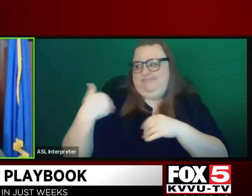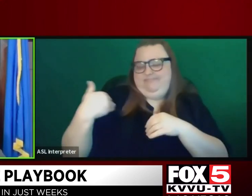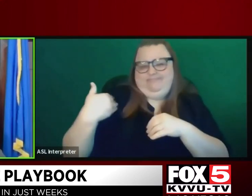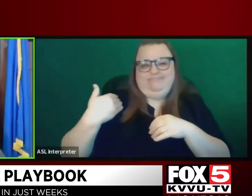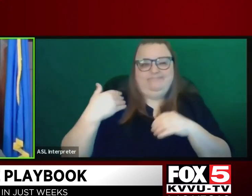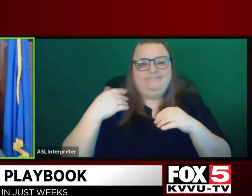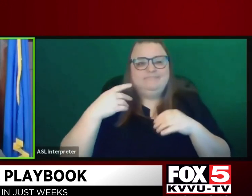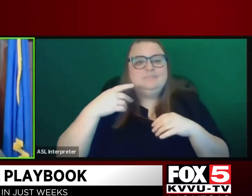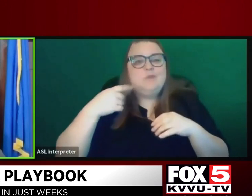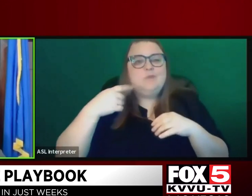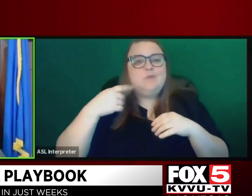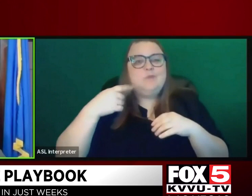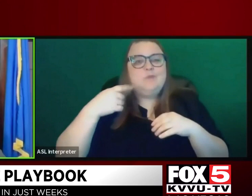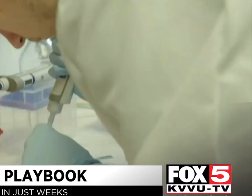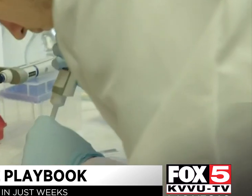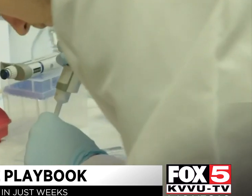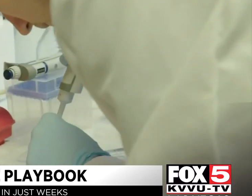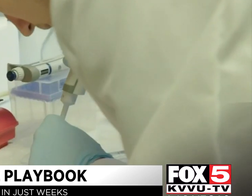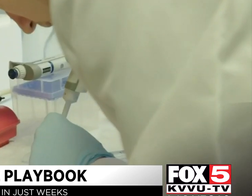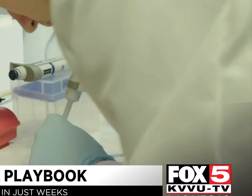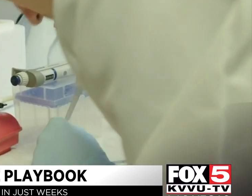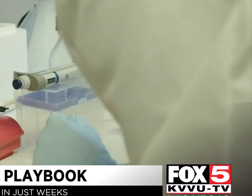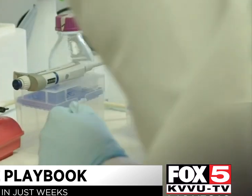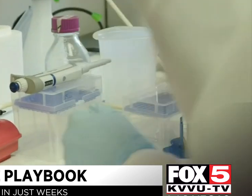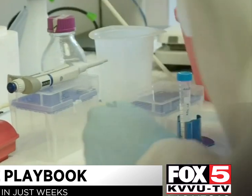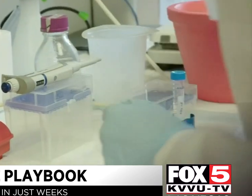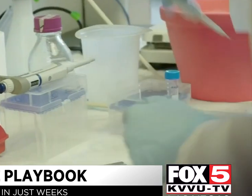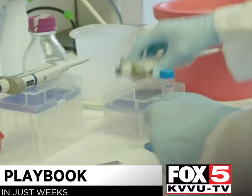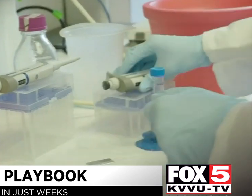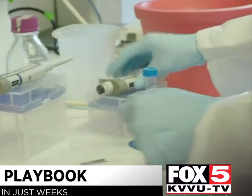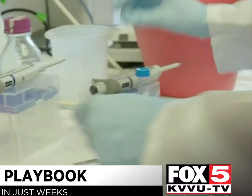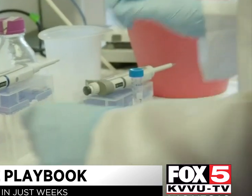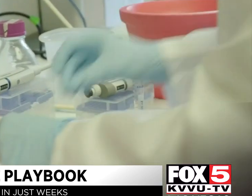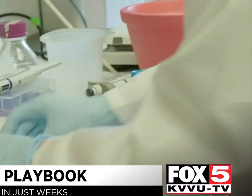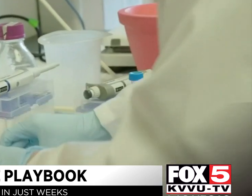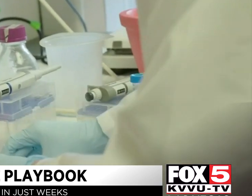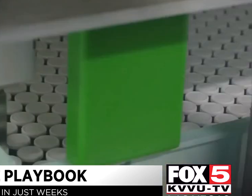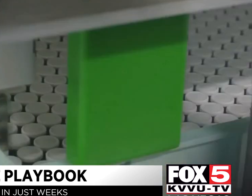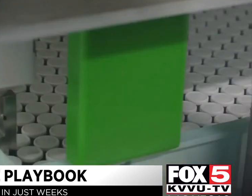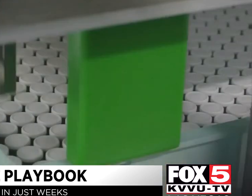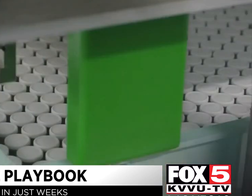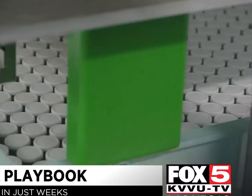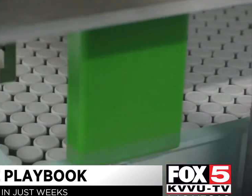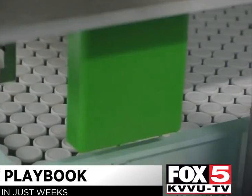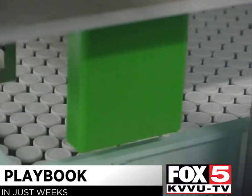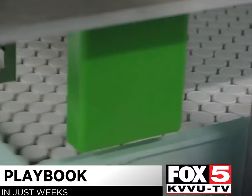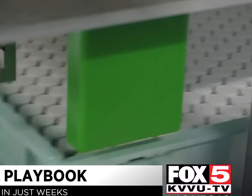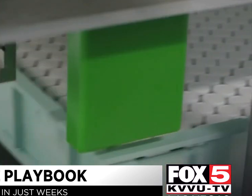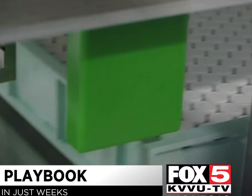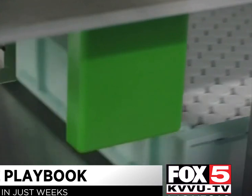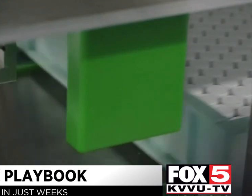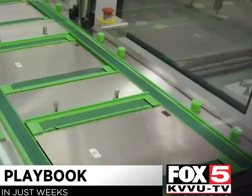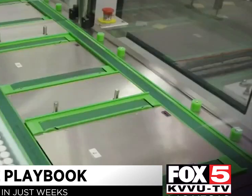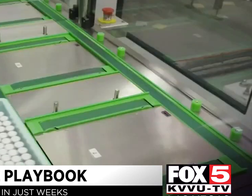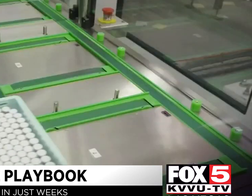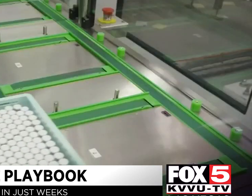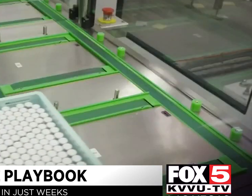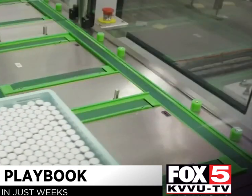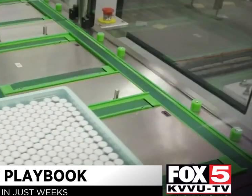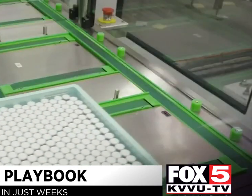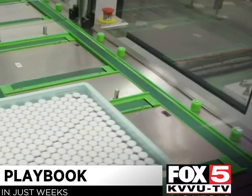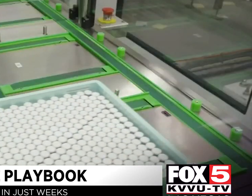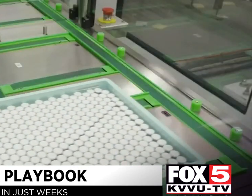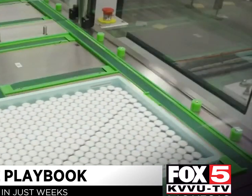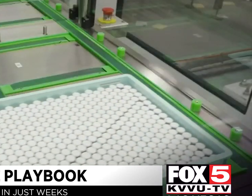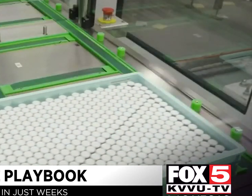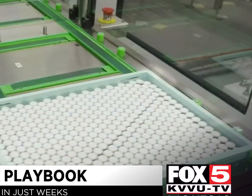to the end than we are to the beginning. Well, coming off a COVID fight himself, a positive tone from Governor Sisolak, something we